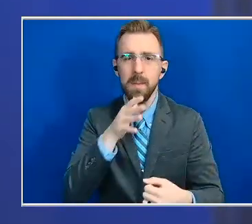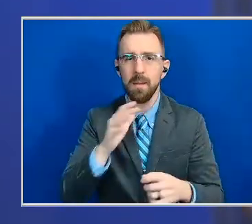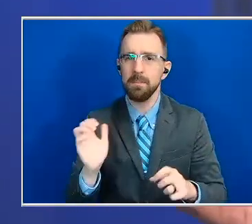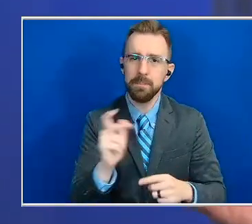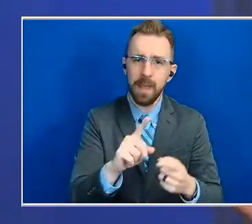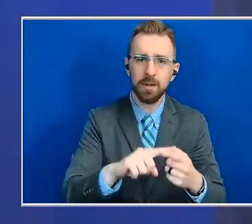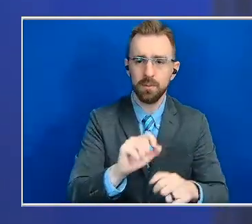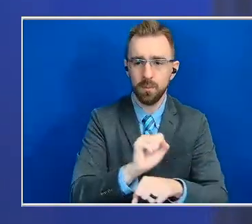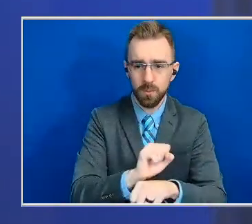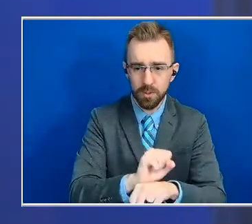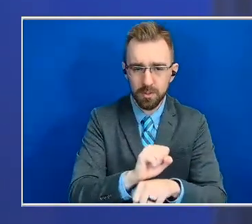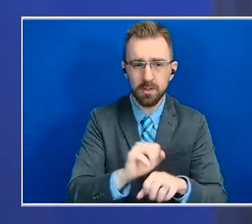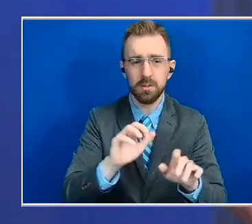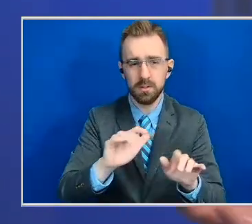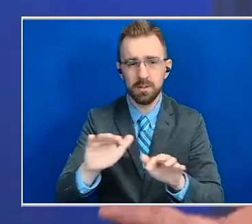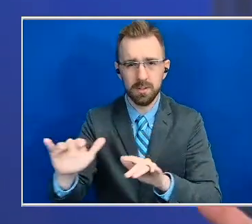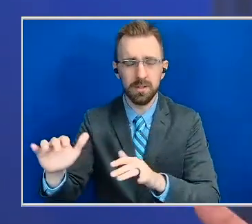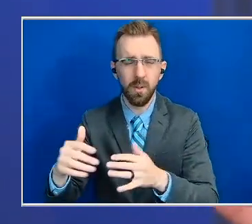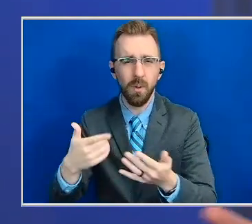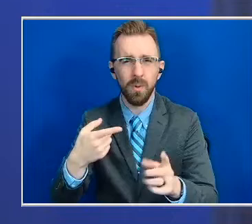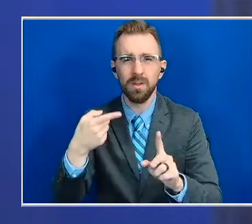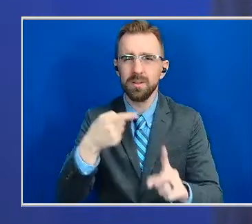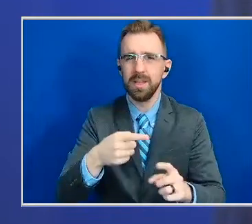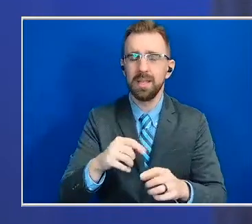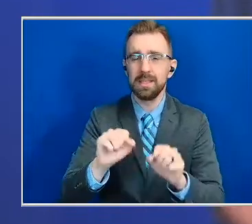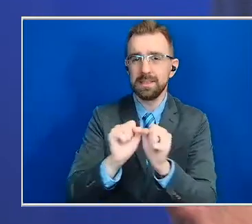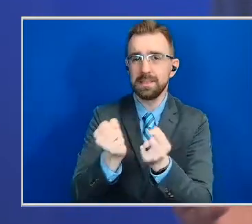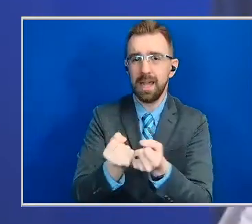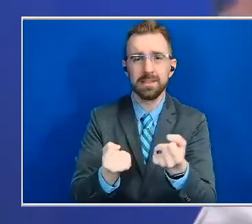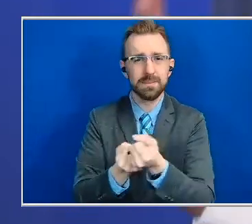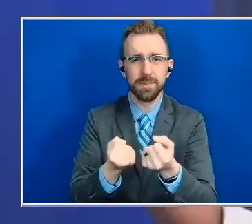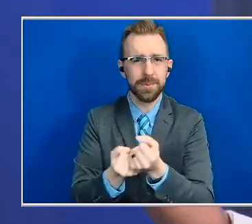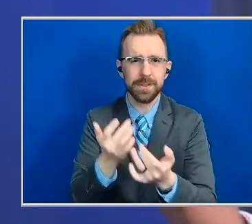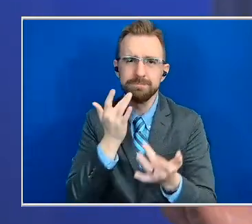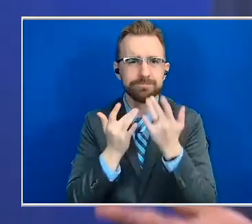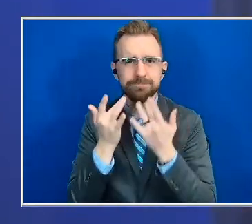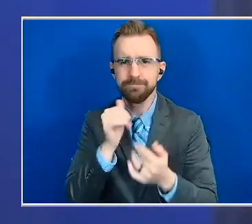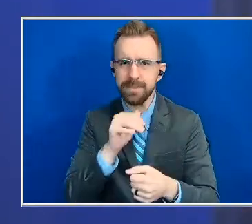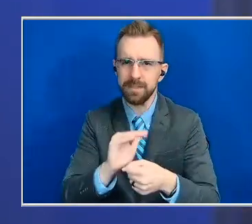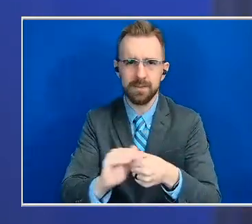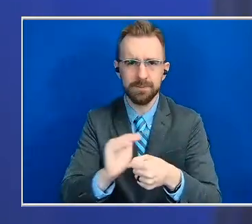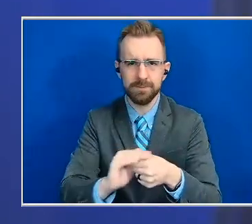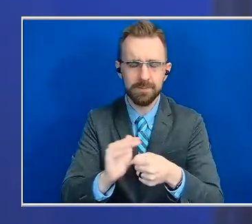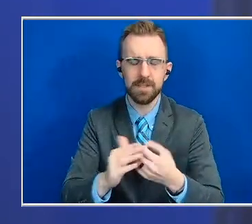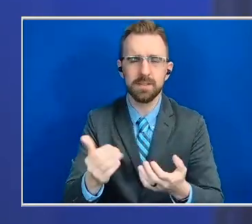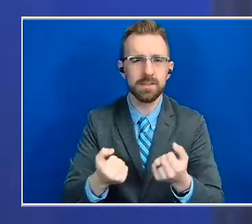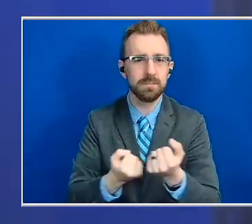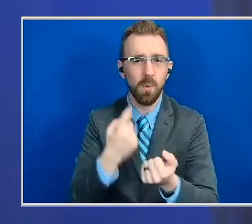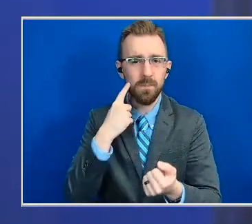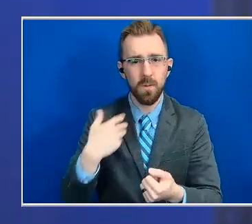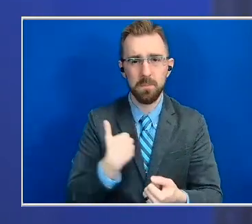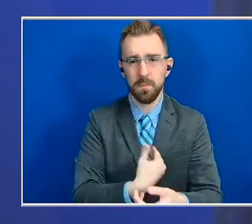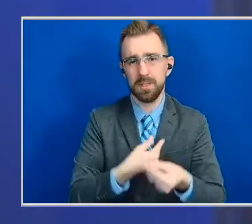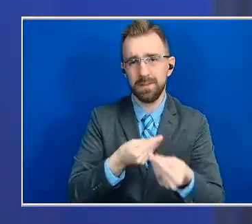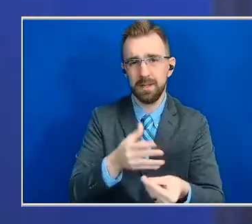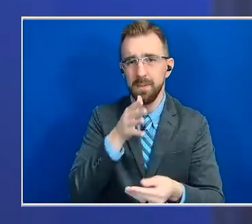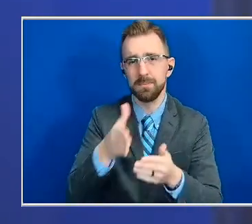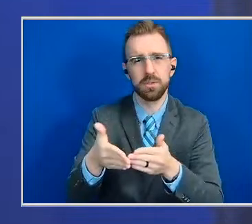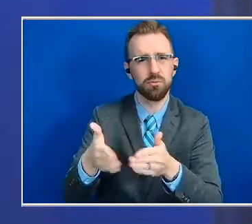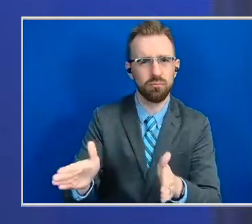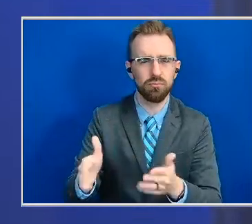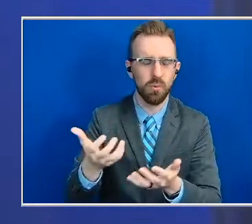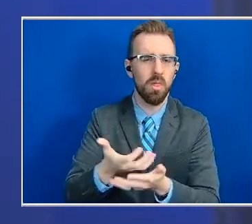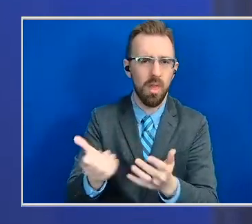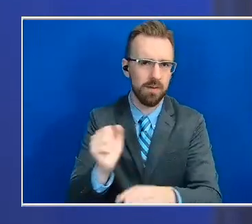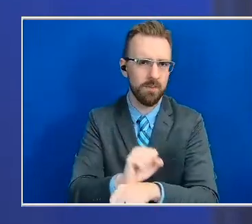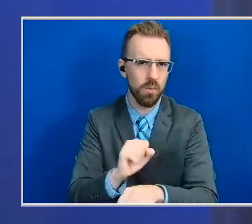So just points to the lack of societal support and support for breastfeeding moms in general. So lots of work to be done,